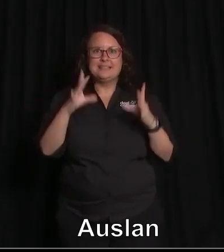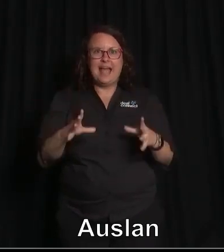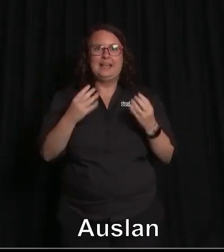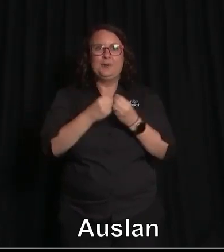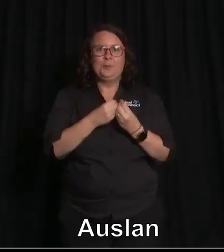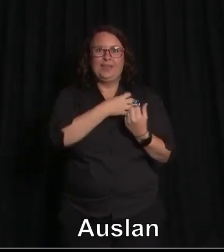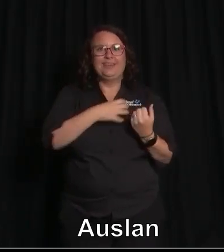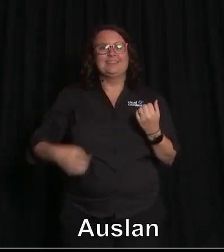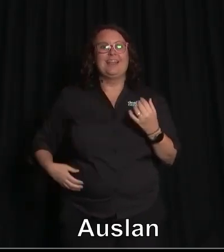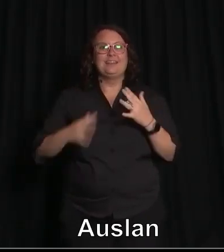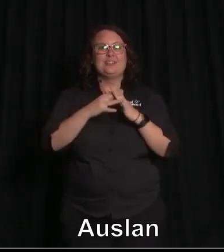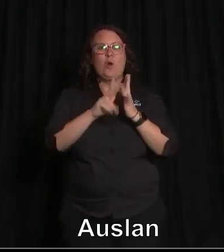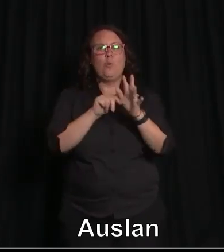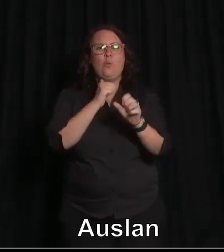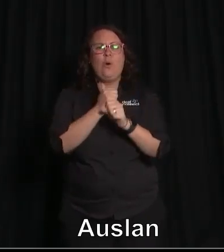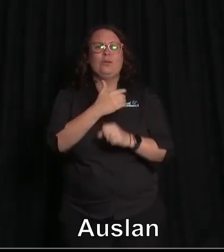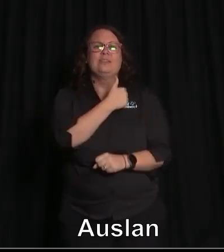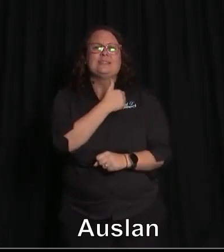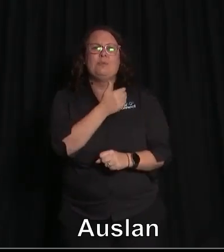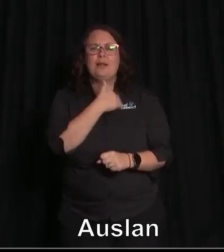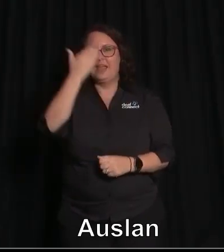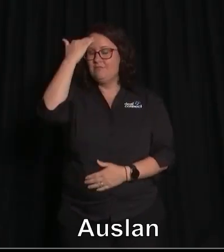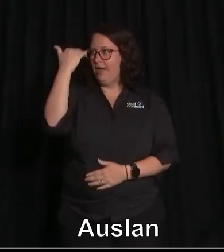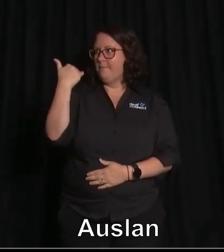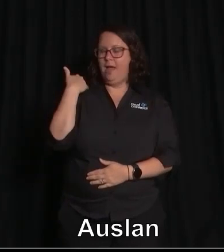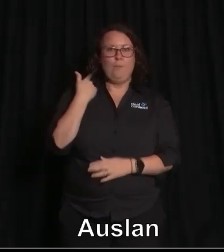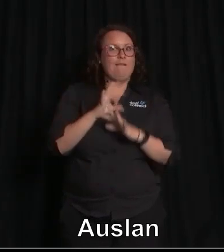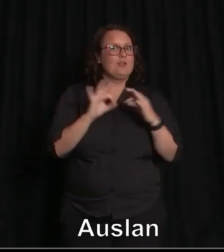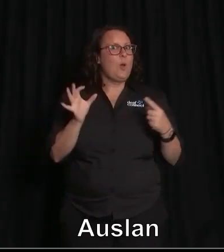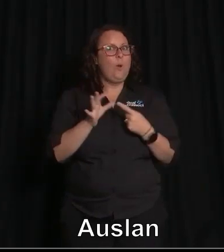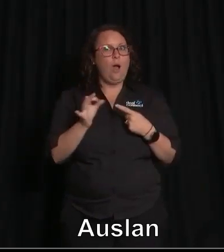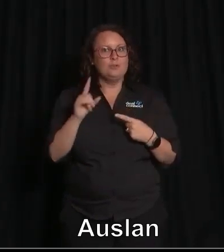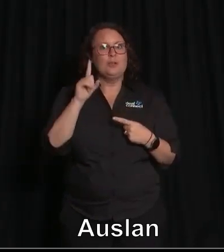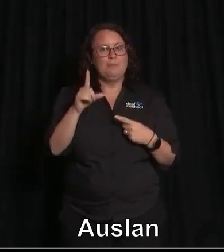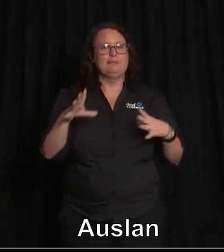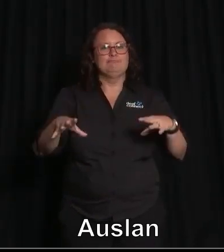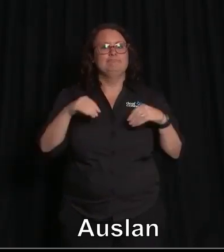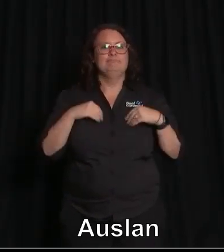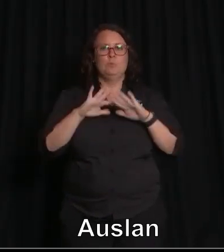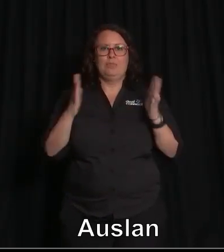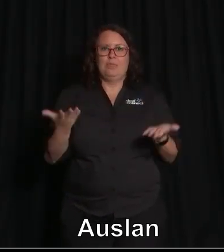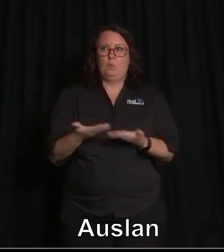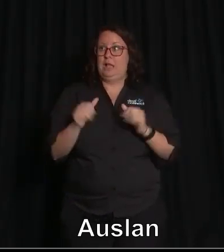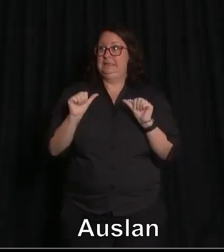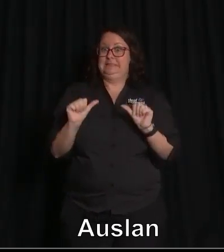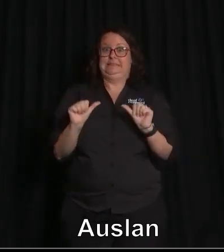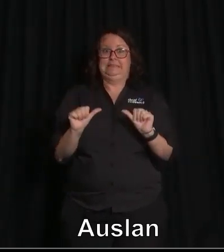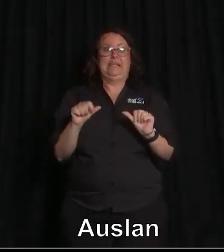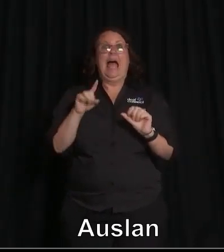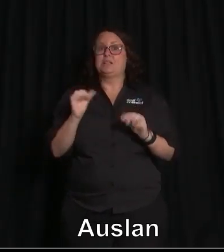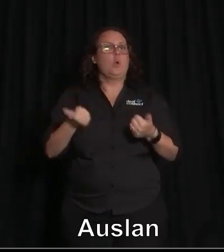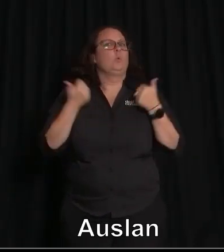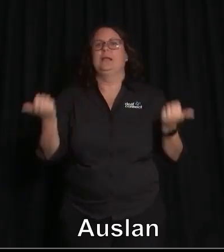morning, reminding us that we have no choice but to deal with the world as it is. And that's not